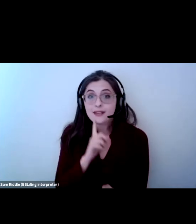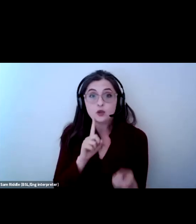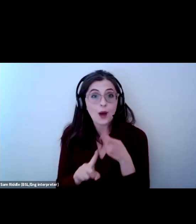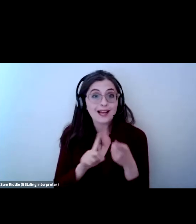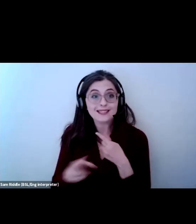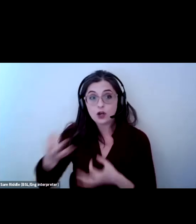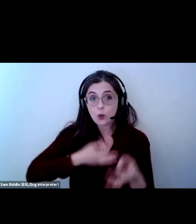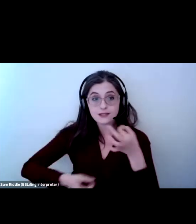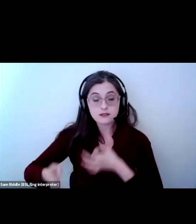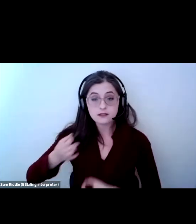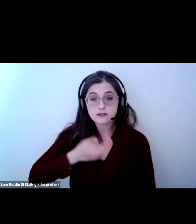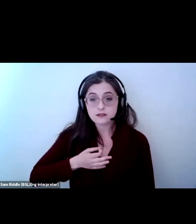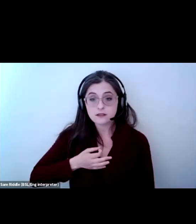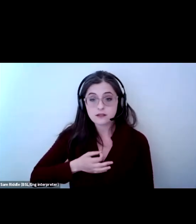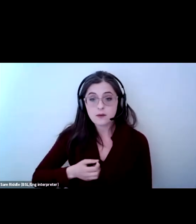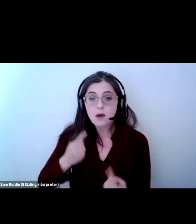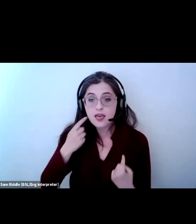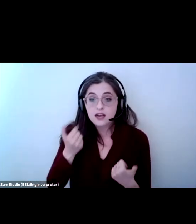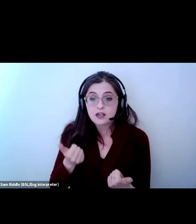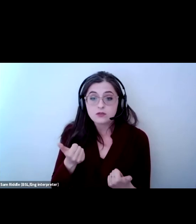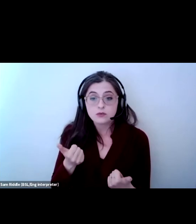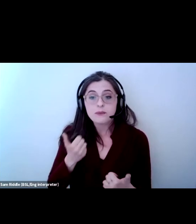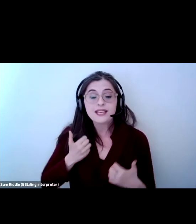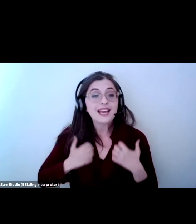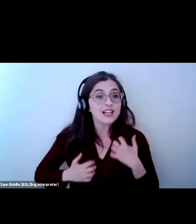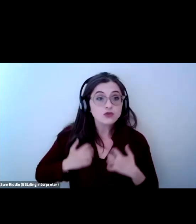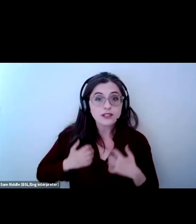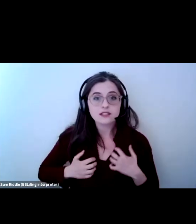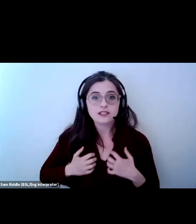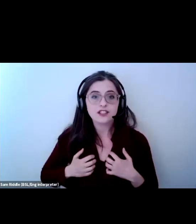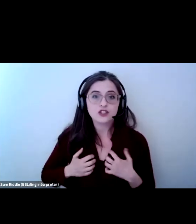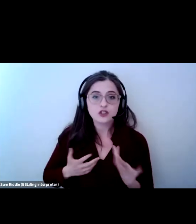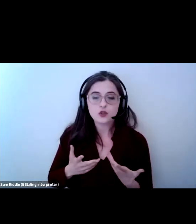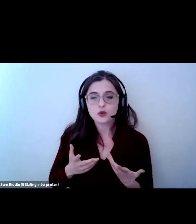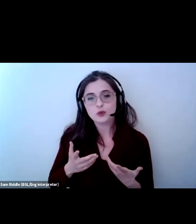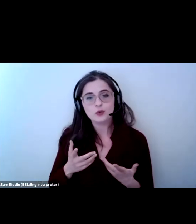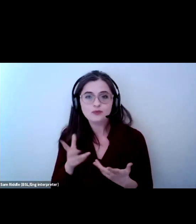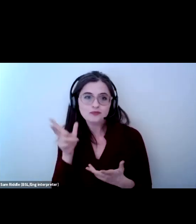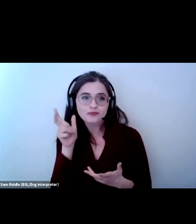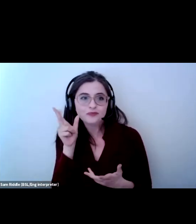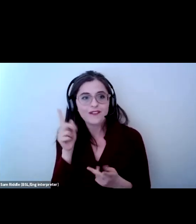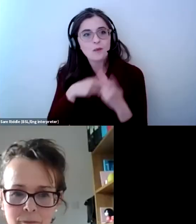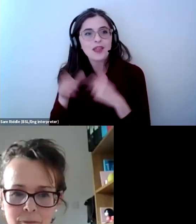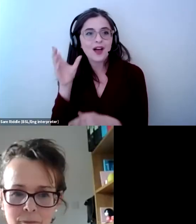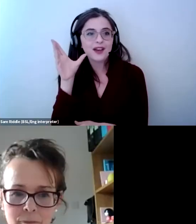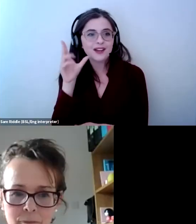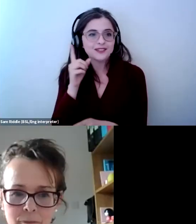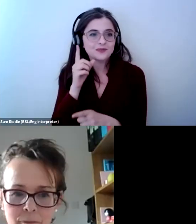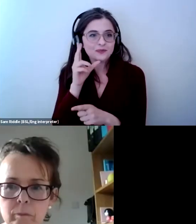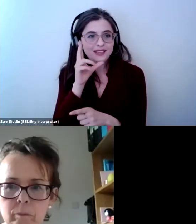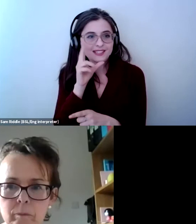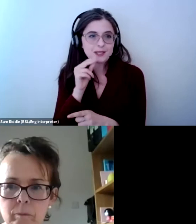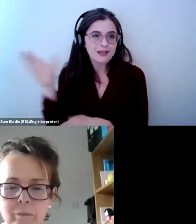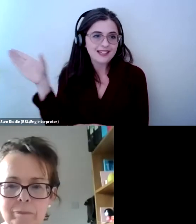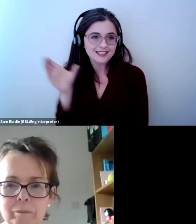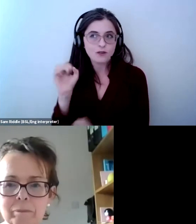questions, but also I think it would be really interesting to hear from the founders that we have on this call from their, you know, lived